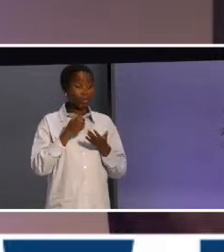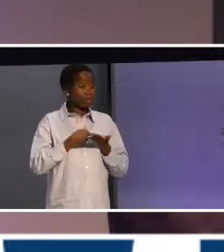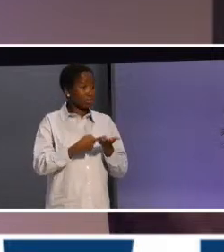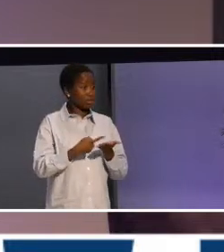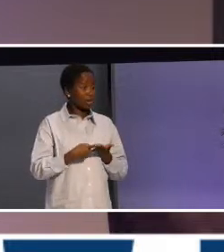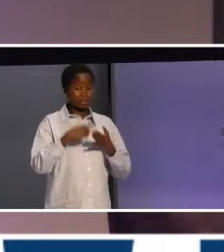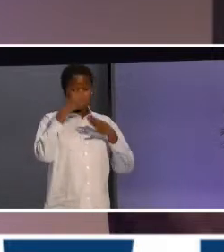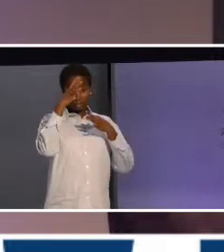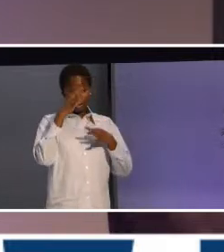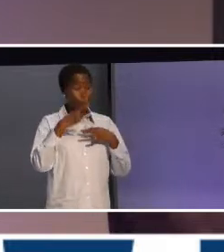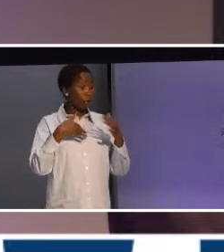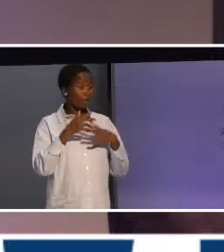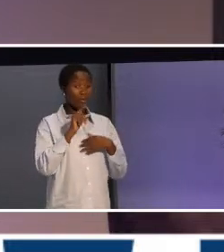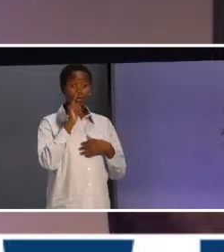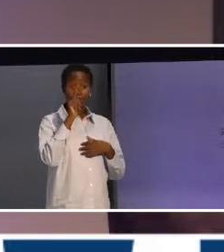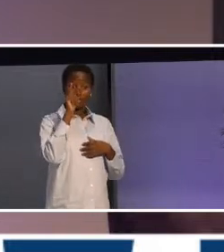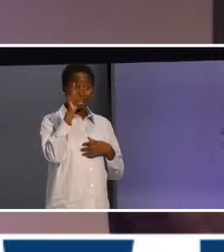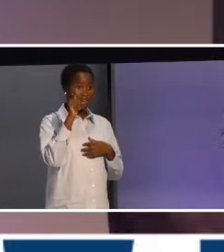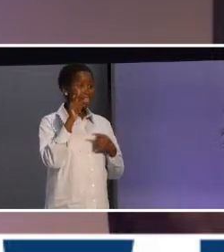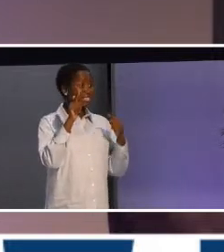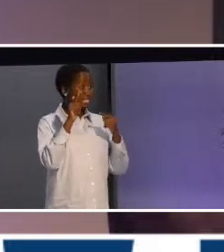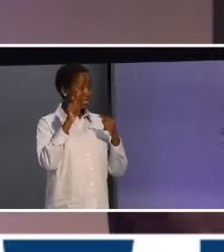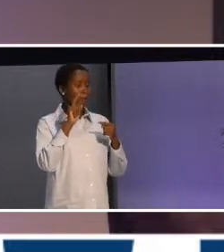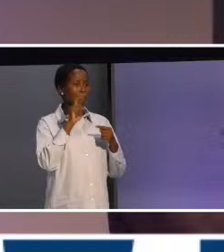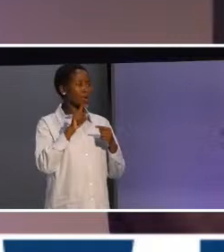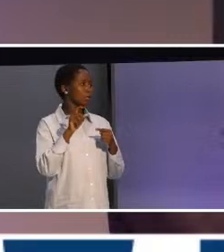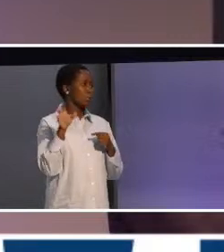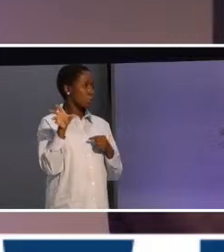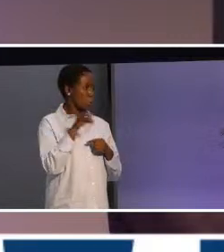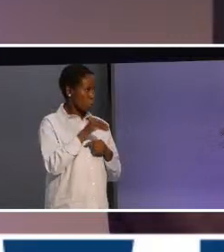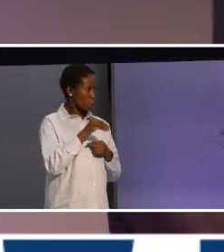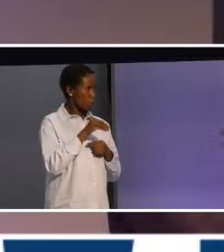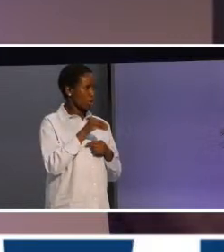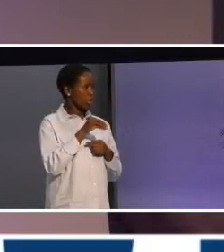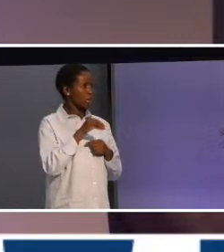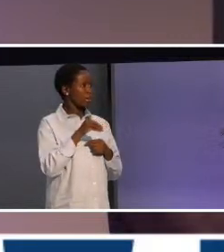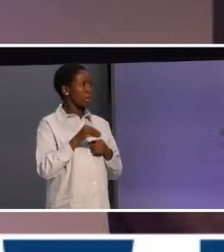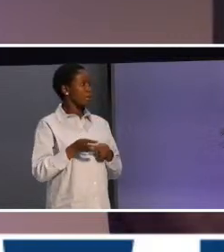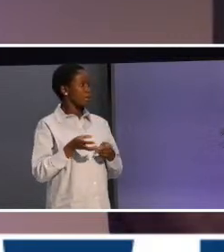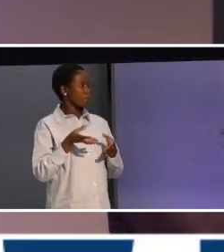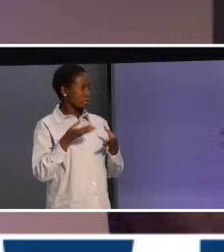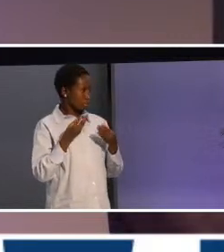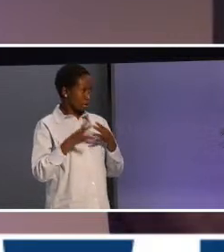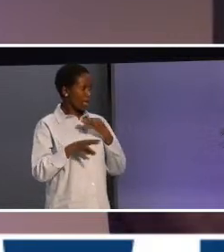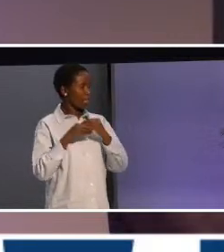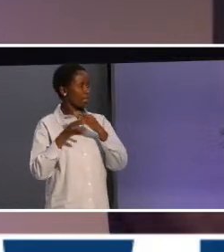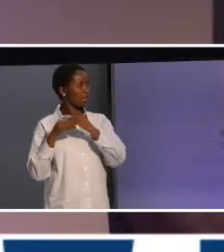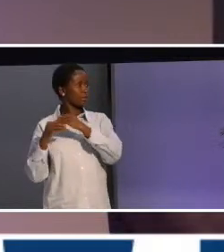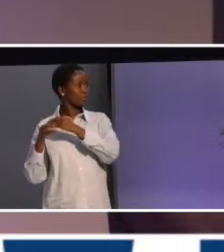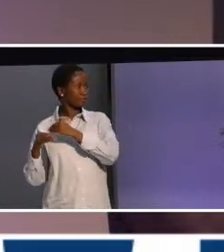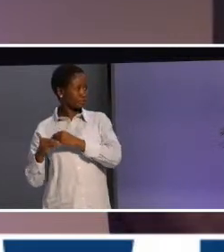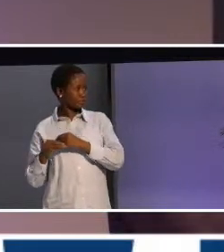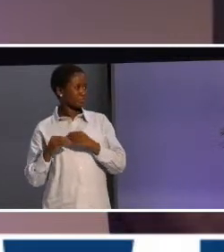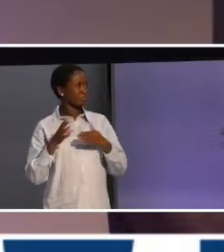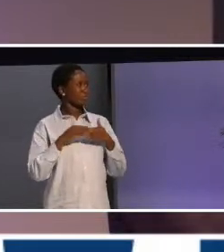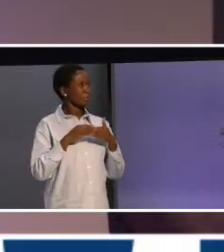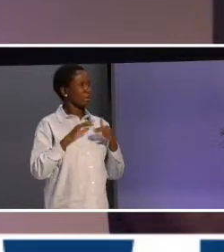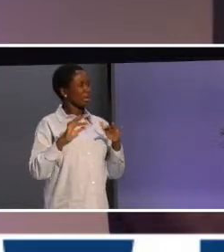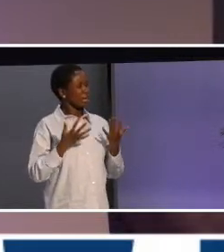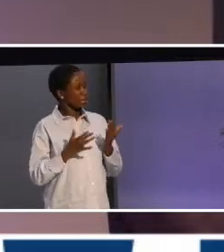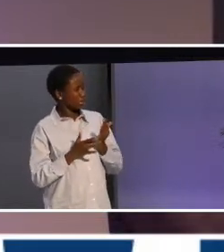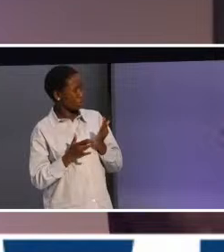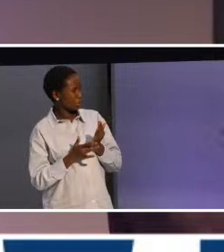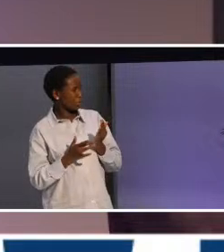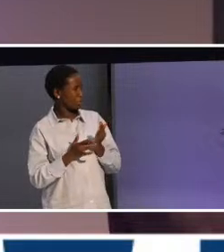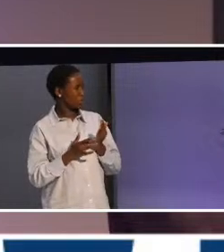later, we would all be willing to contribute in terms of the manpower, in terms of the technology, in terms of hosting